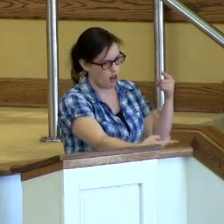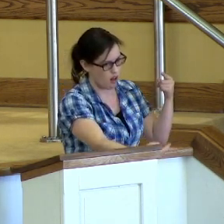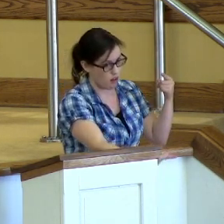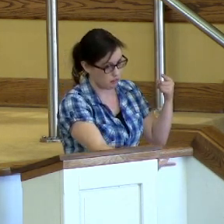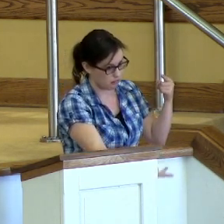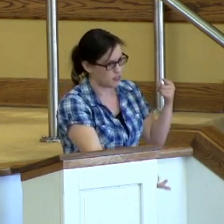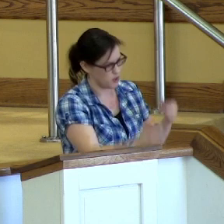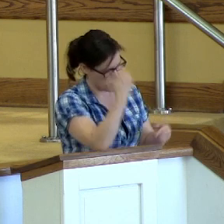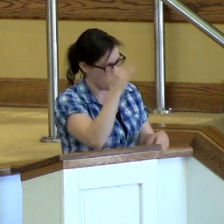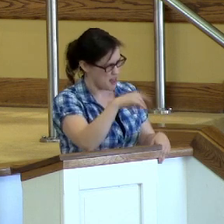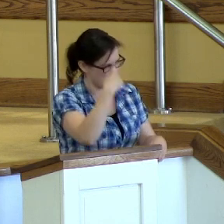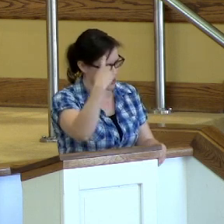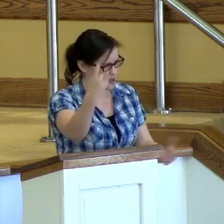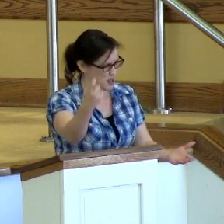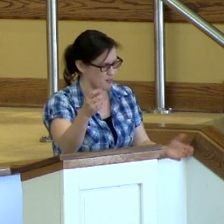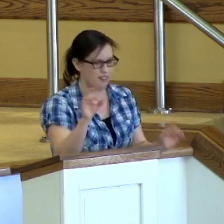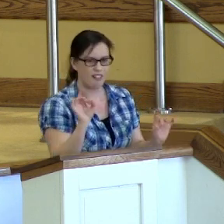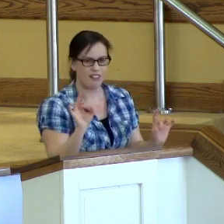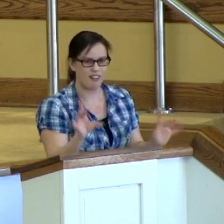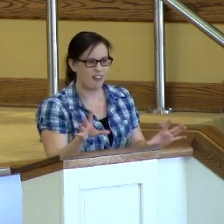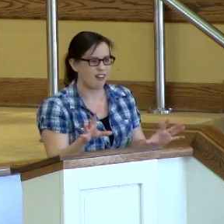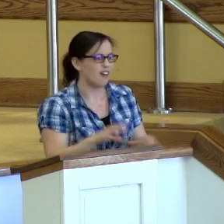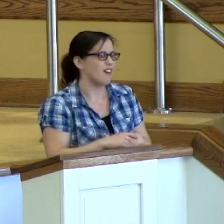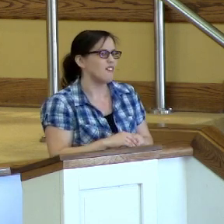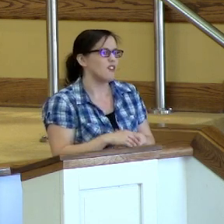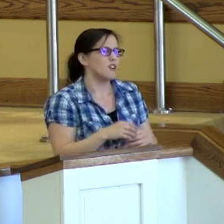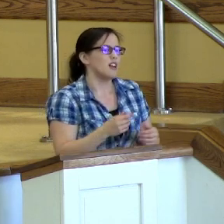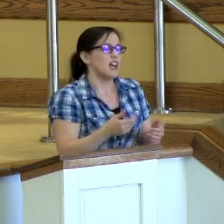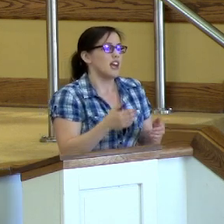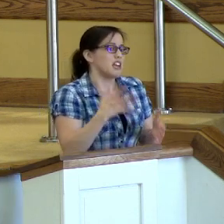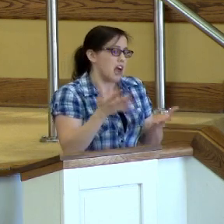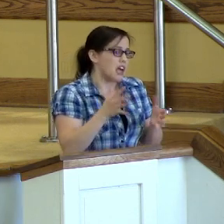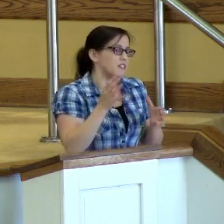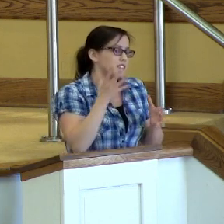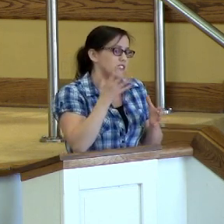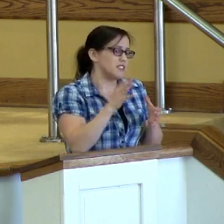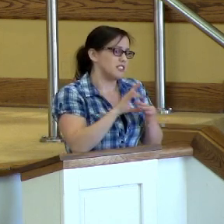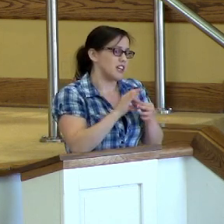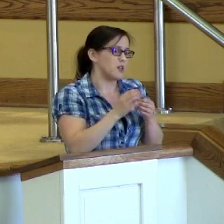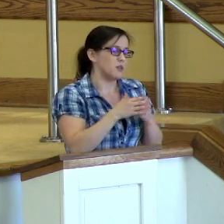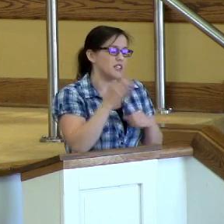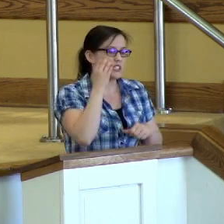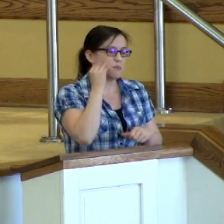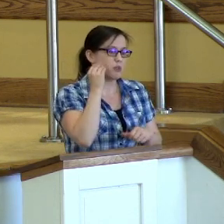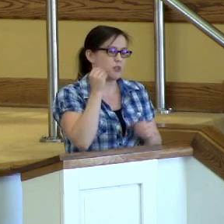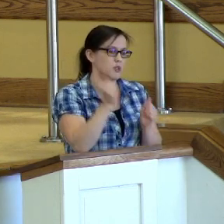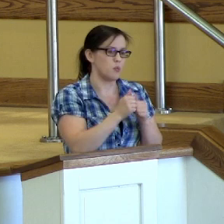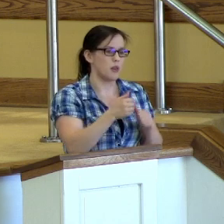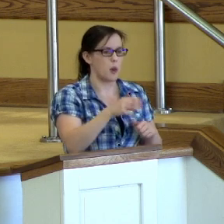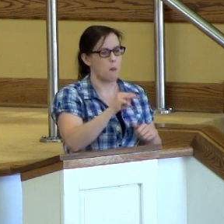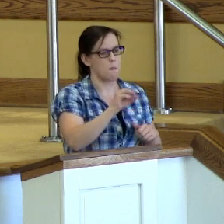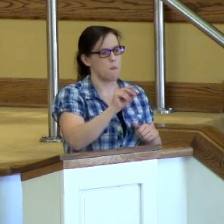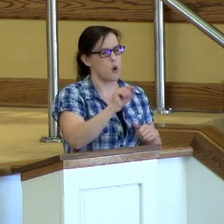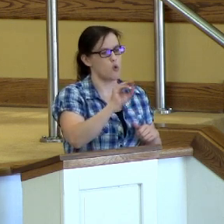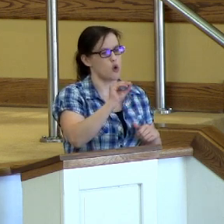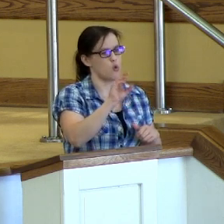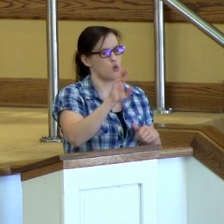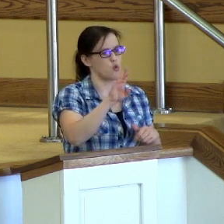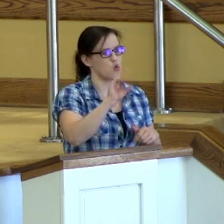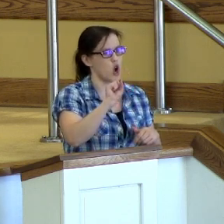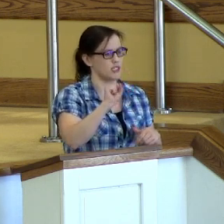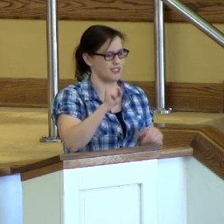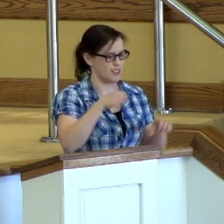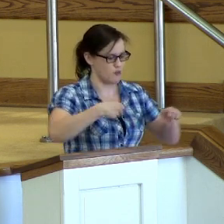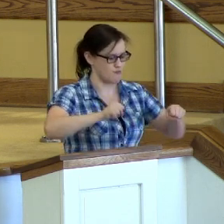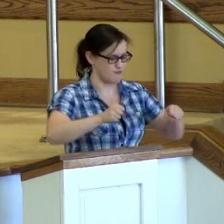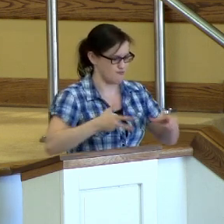little tabletop. You come off about 20 feet, and then you hit a little ledge, and you went another 20 feet. It was the funnest thing ever. I mean, you just get so much air off